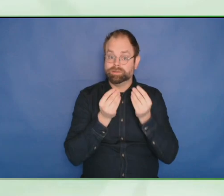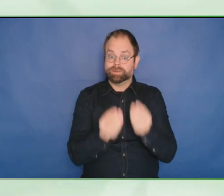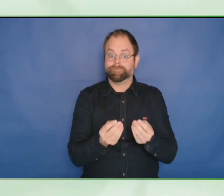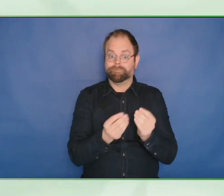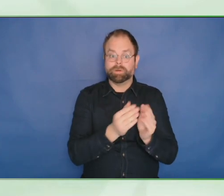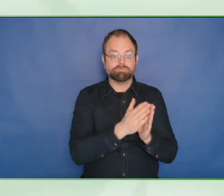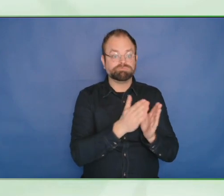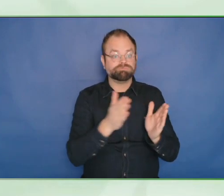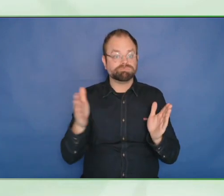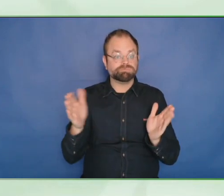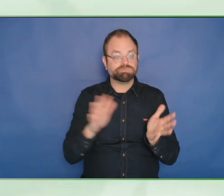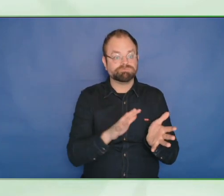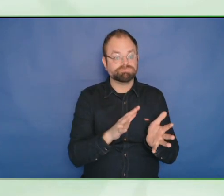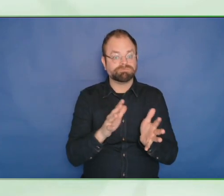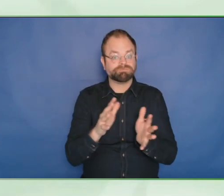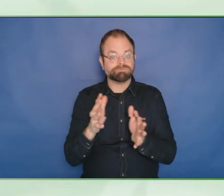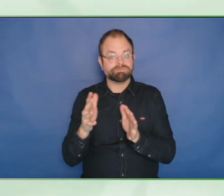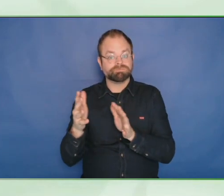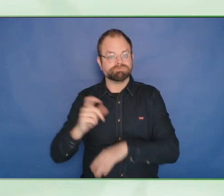Thank you. And I think we've really seen,